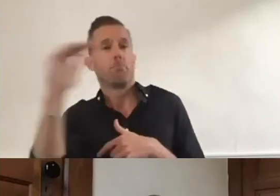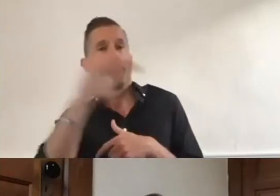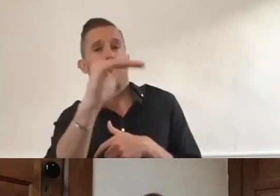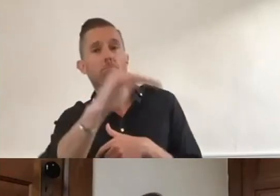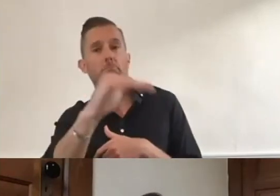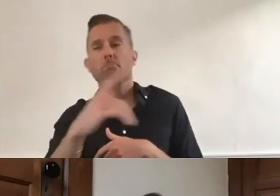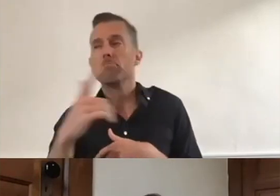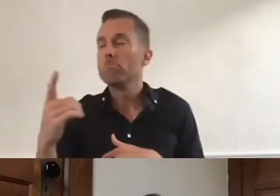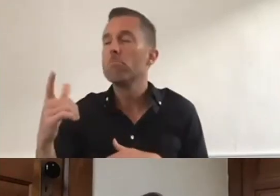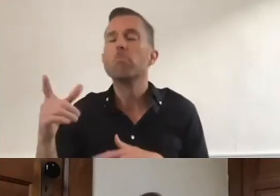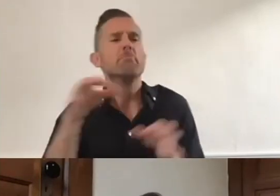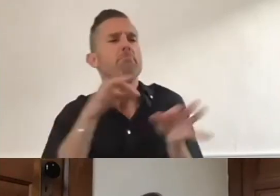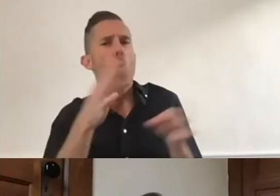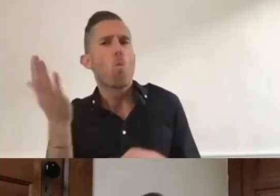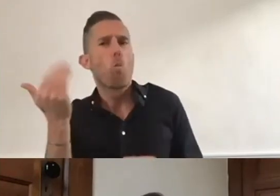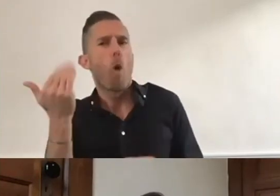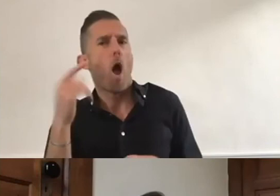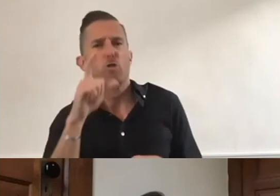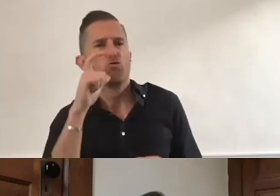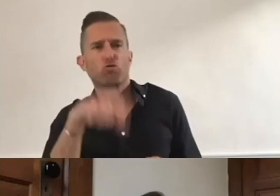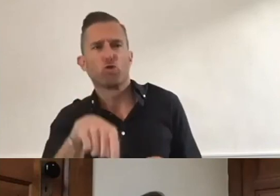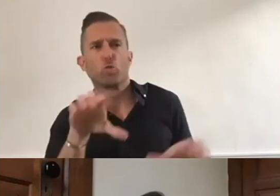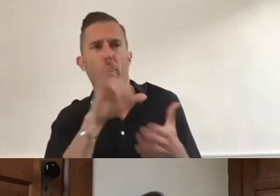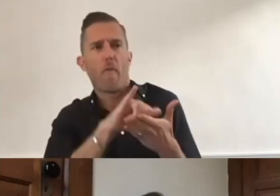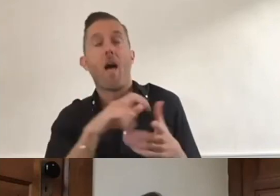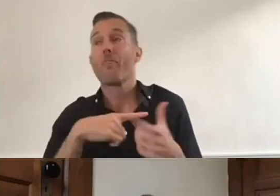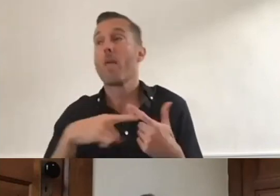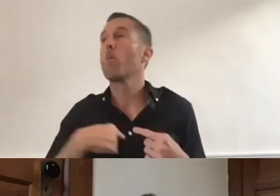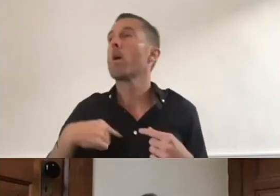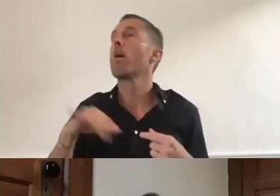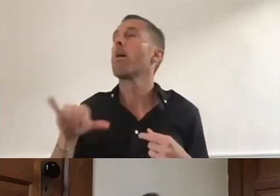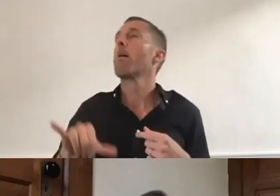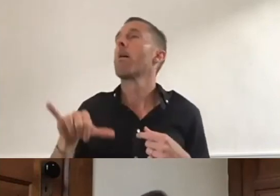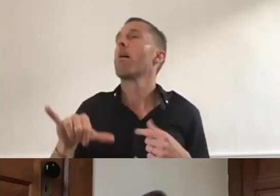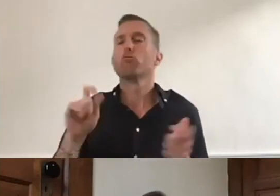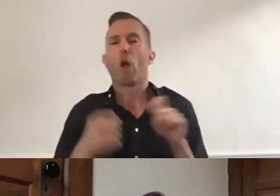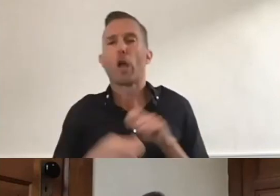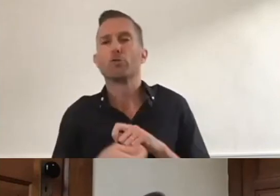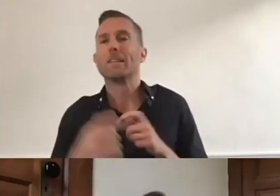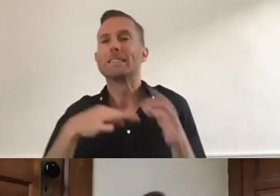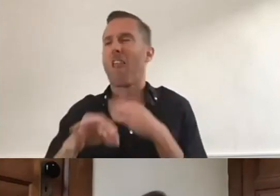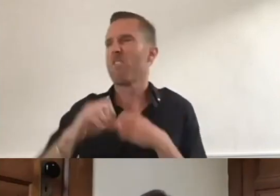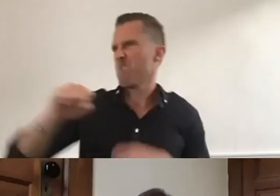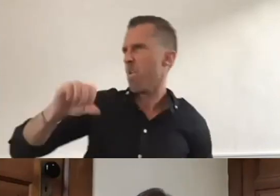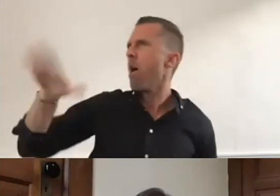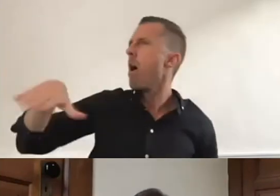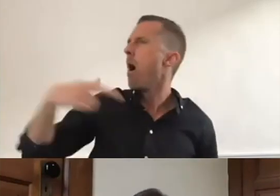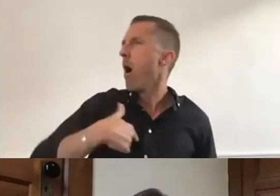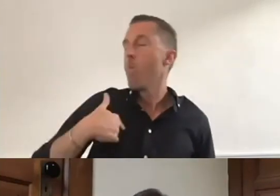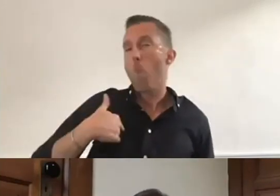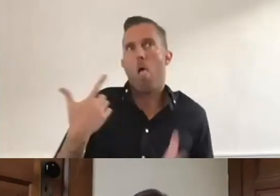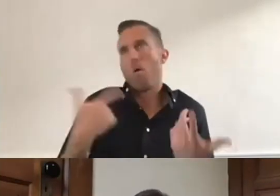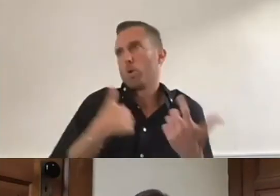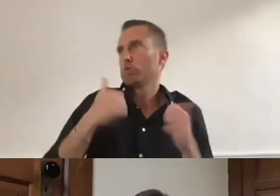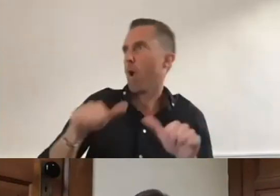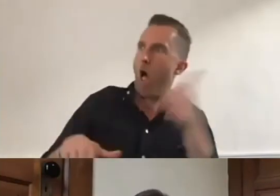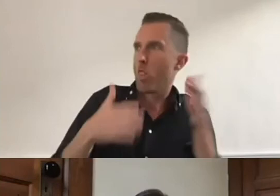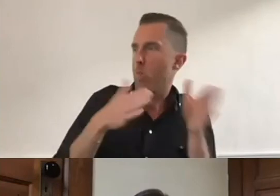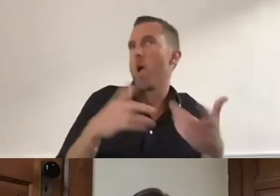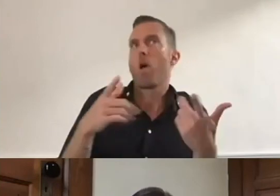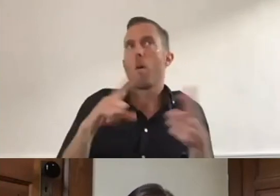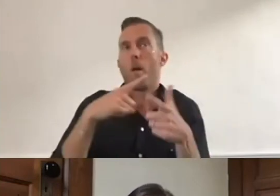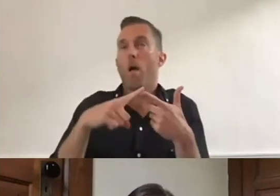way, and adjusting accordingly, and not be so defensive about, well, yeah, well, we try all these other ways and we get all these other things